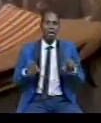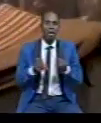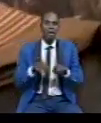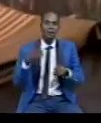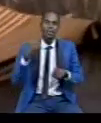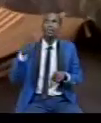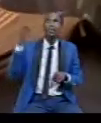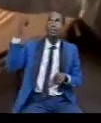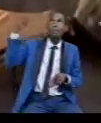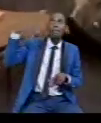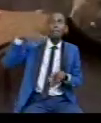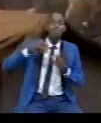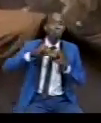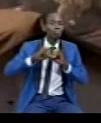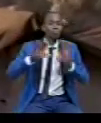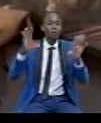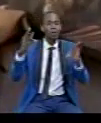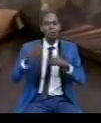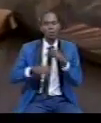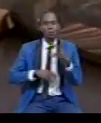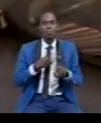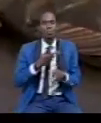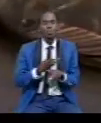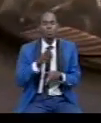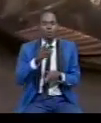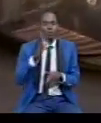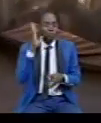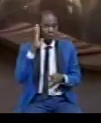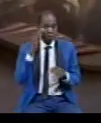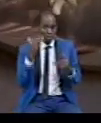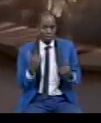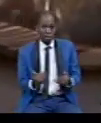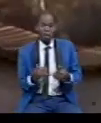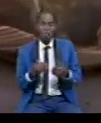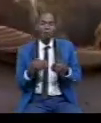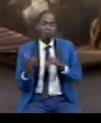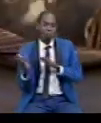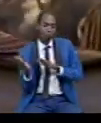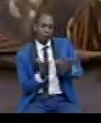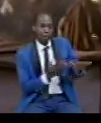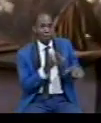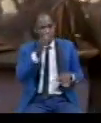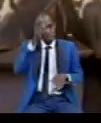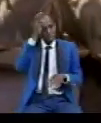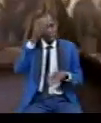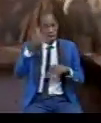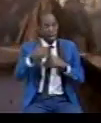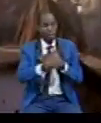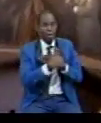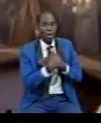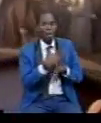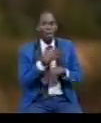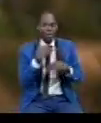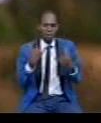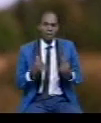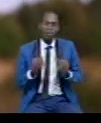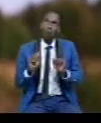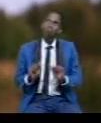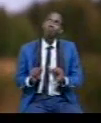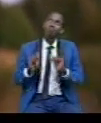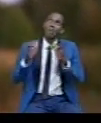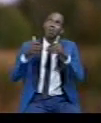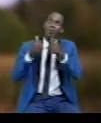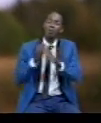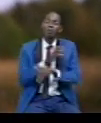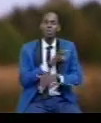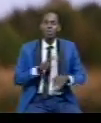were leaving Satan behind, and they were following him wholeheartedly as the